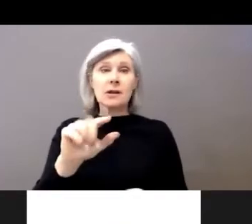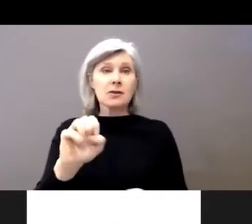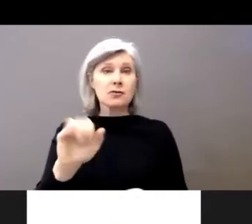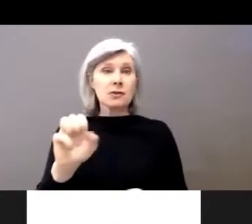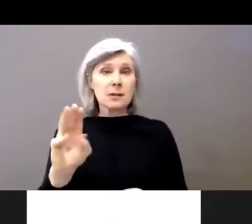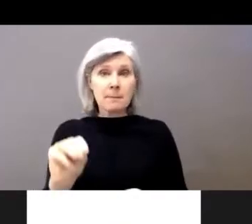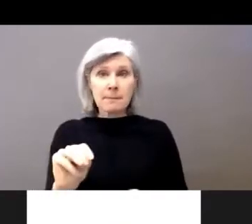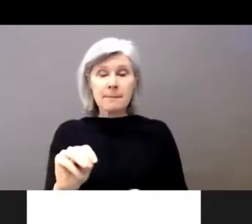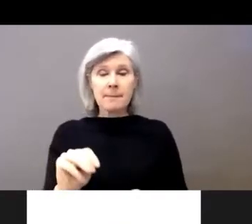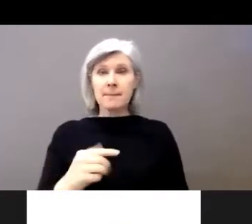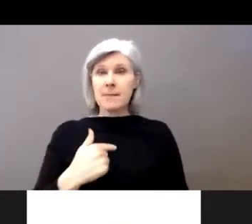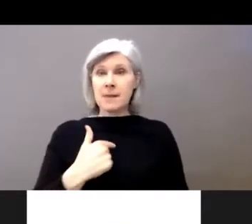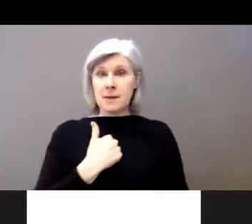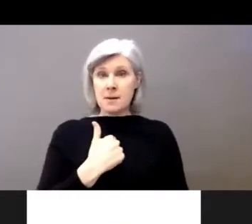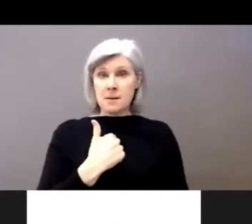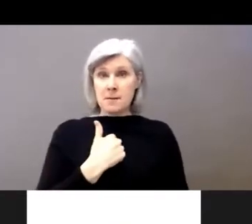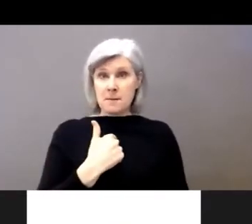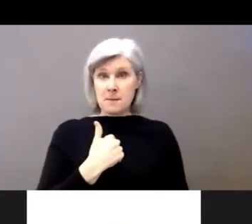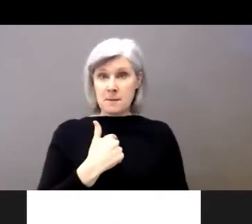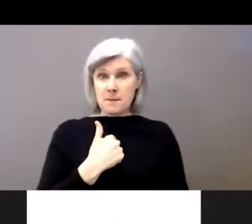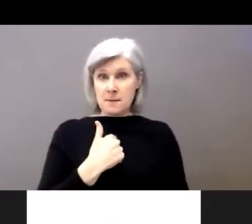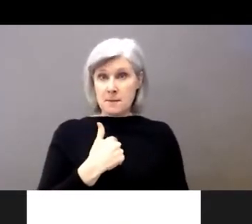So